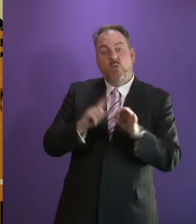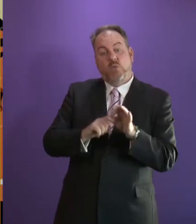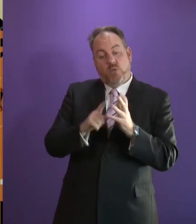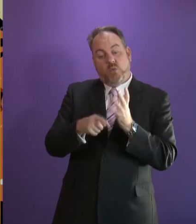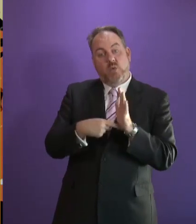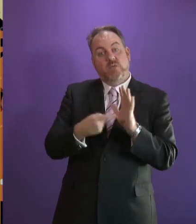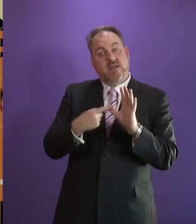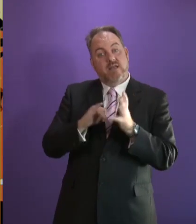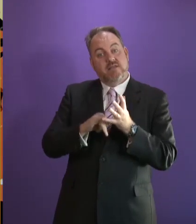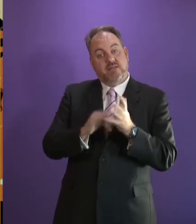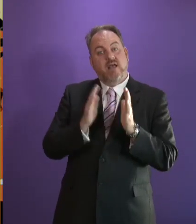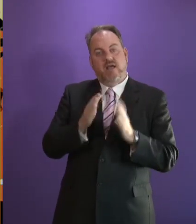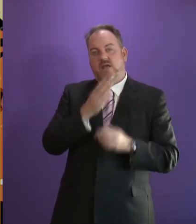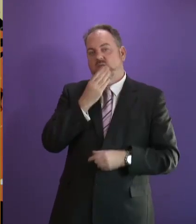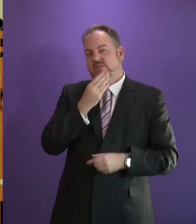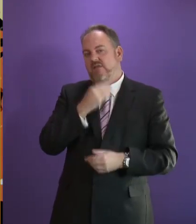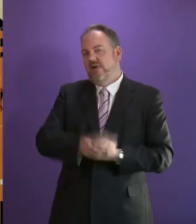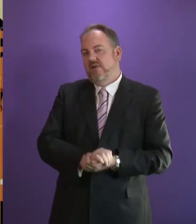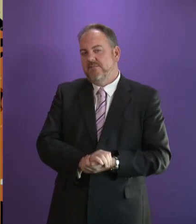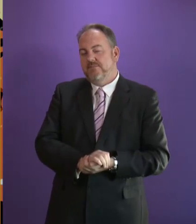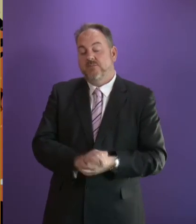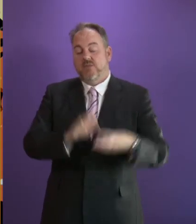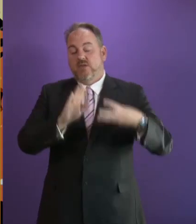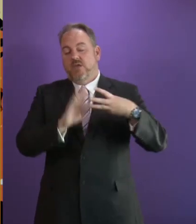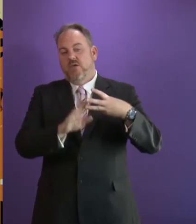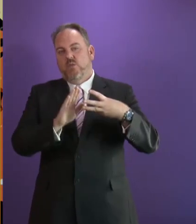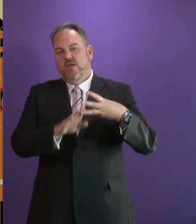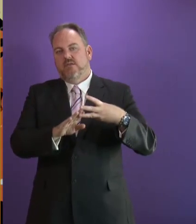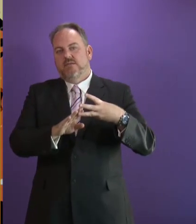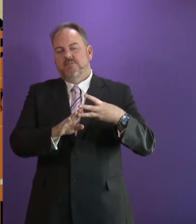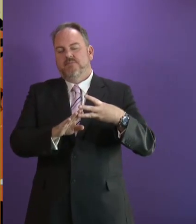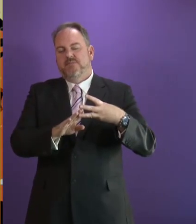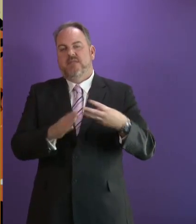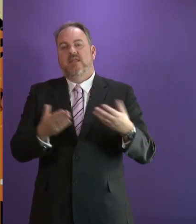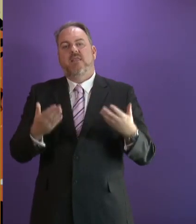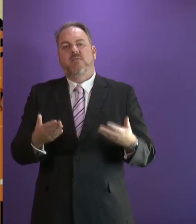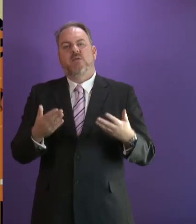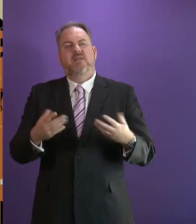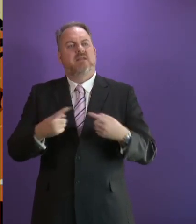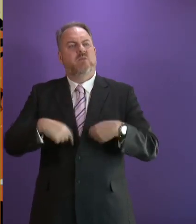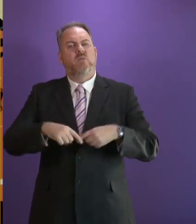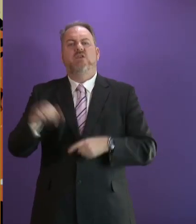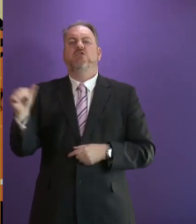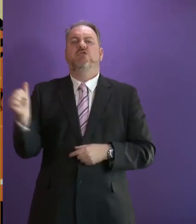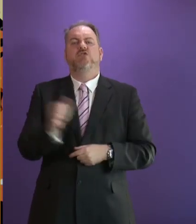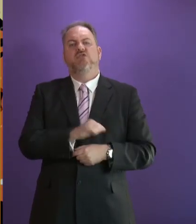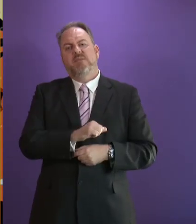And the last one is the idea that we currently operate in a meritocracy.